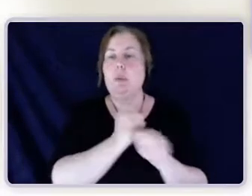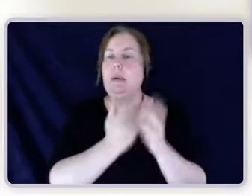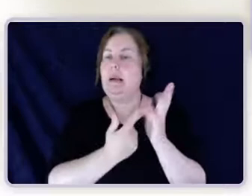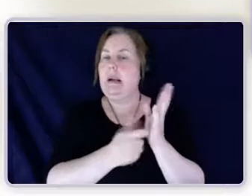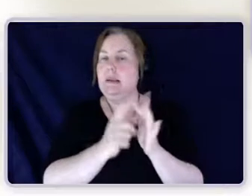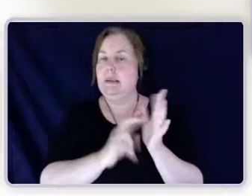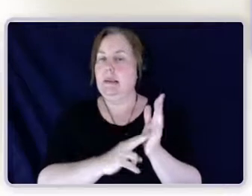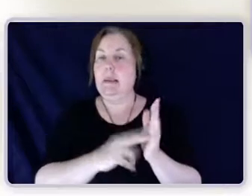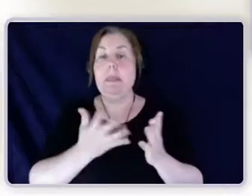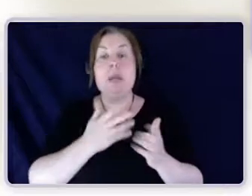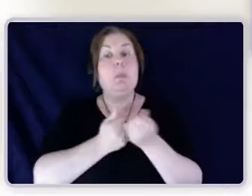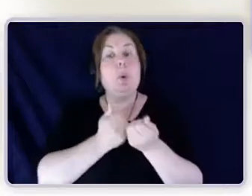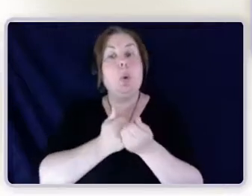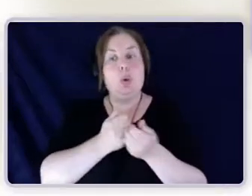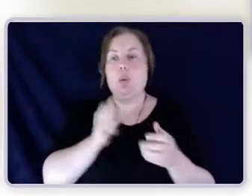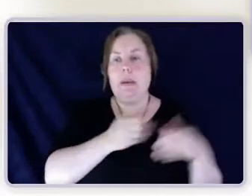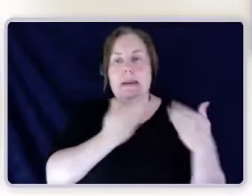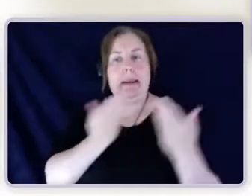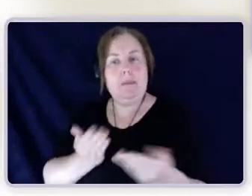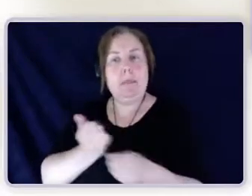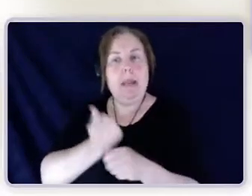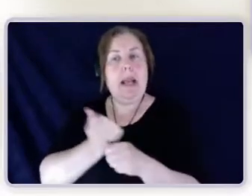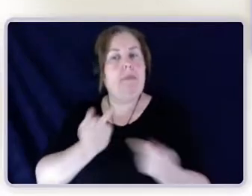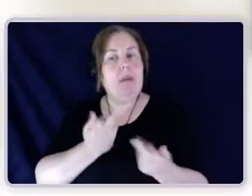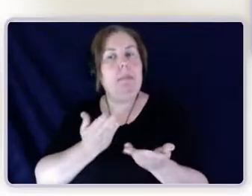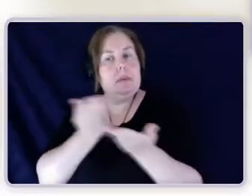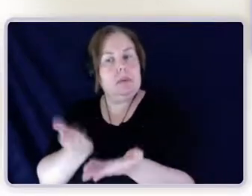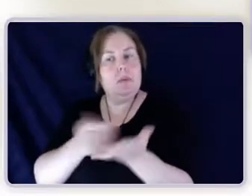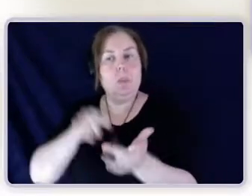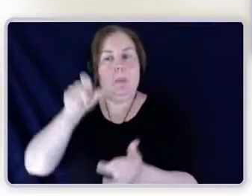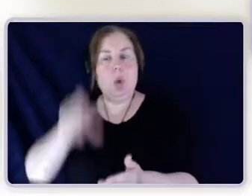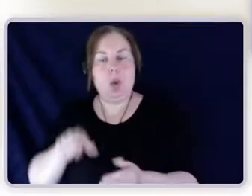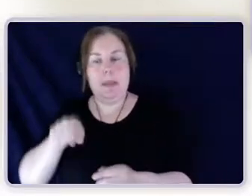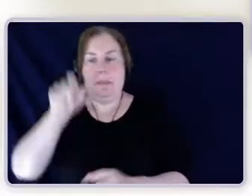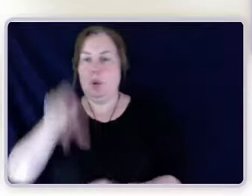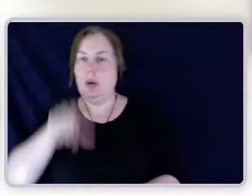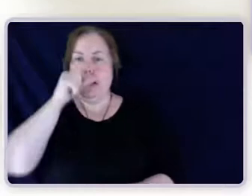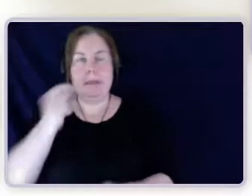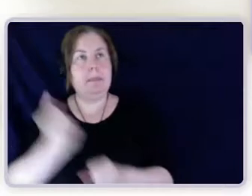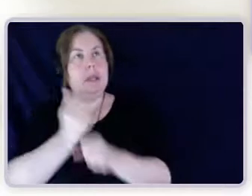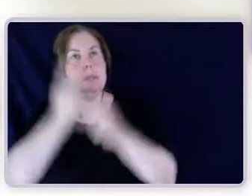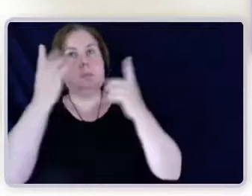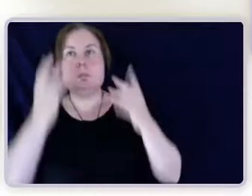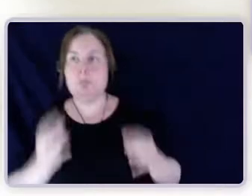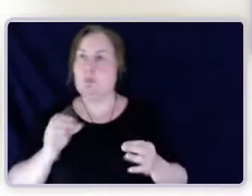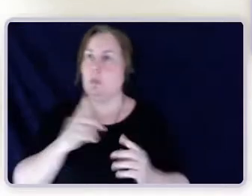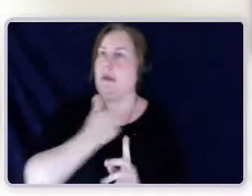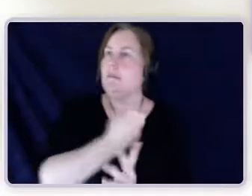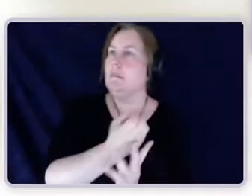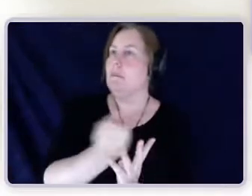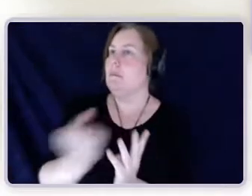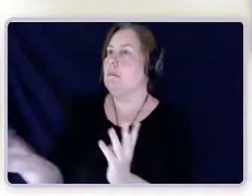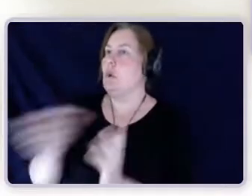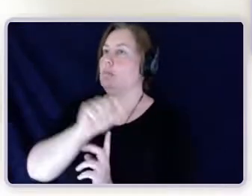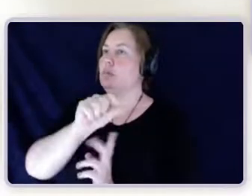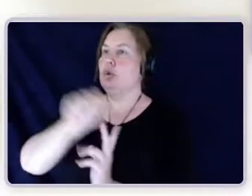person to help him or her make a decision for themselves, really, rather than having someone step in